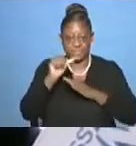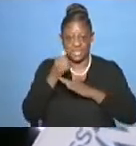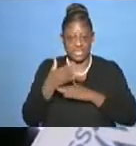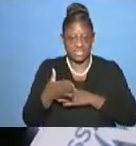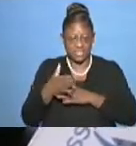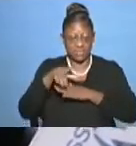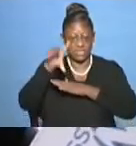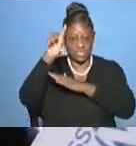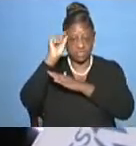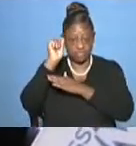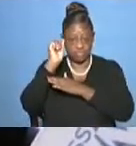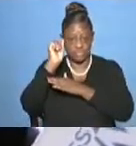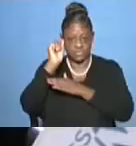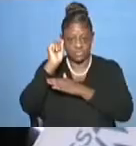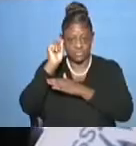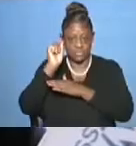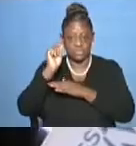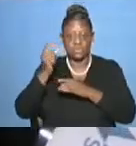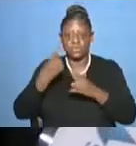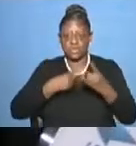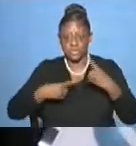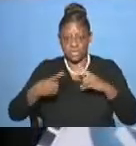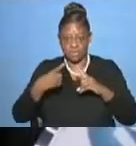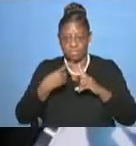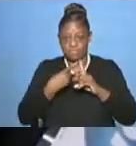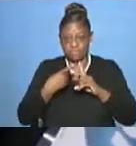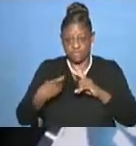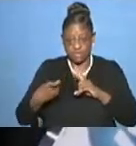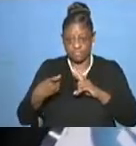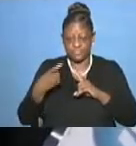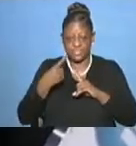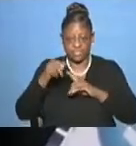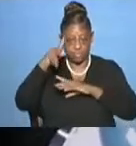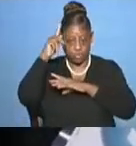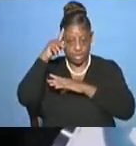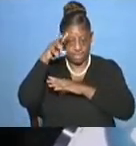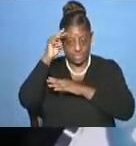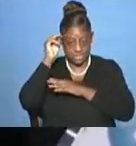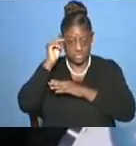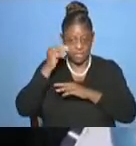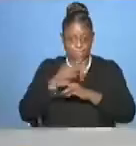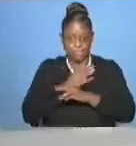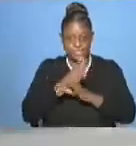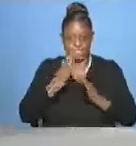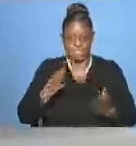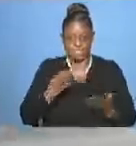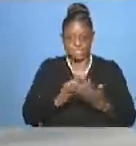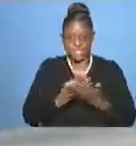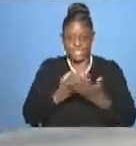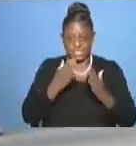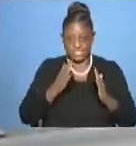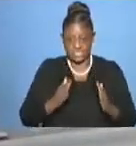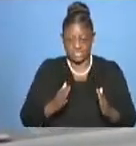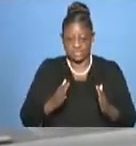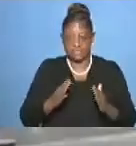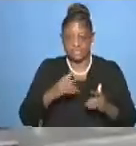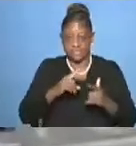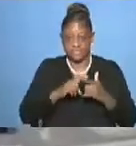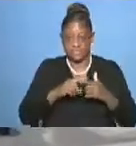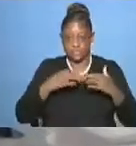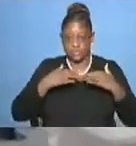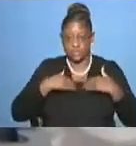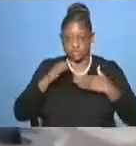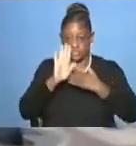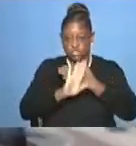will come from the Minister of Finance, that happens to be the Prime Minister. A similar response coming from National